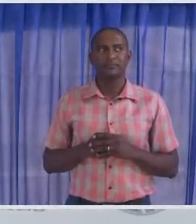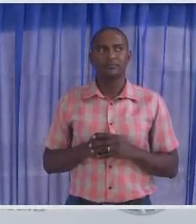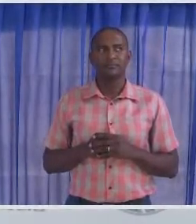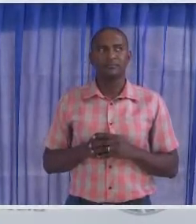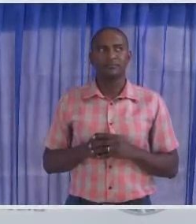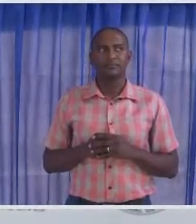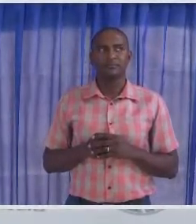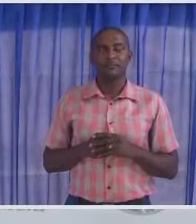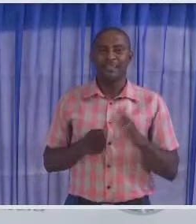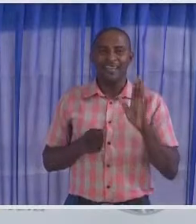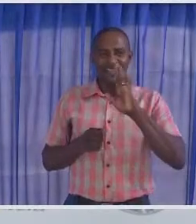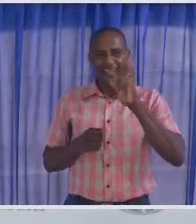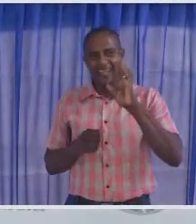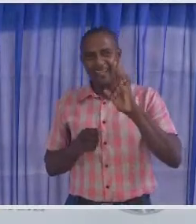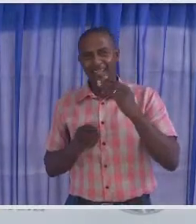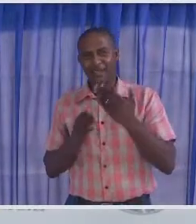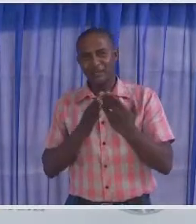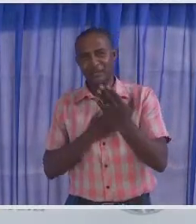Morning, everyone.